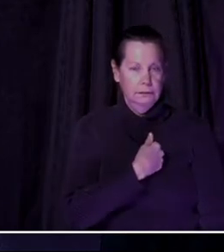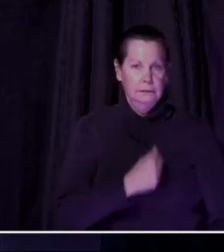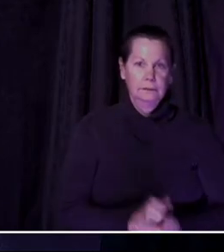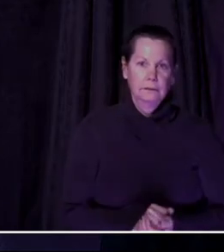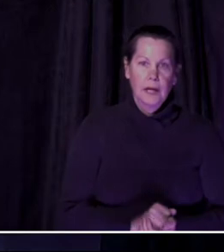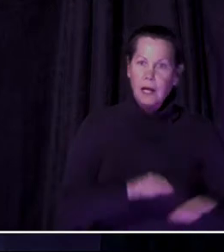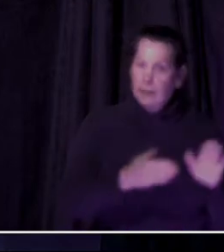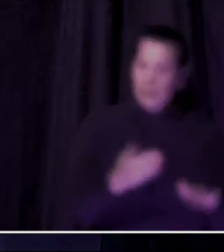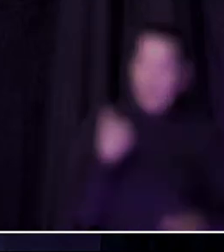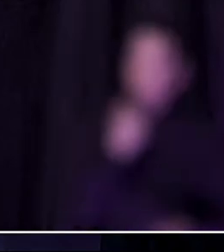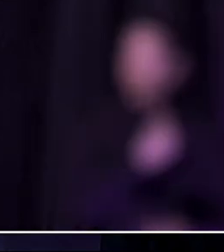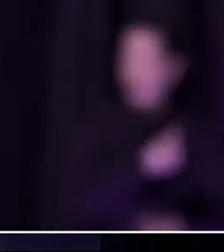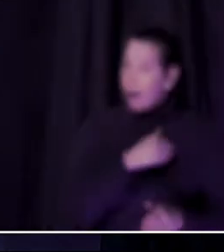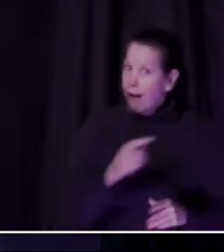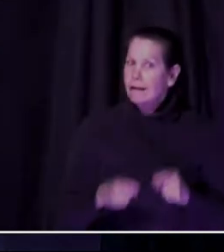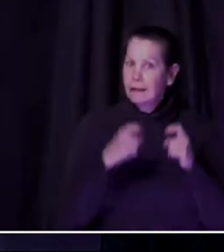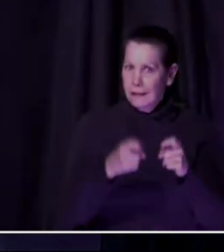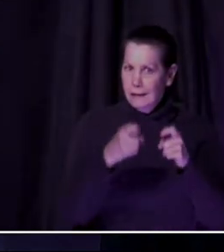to die for our sins.